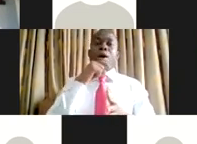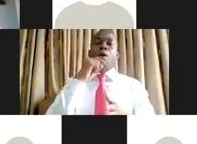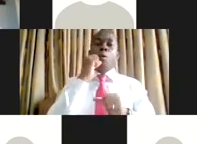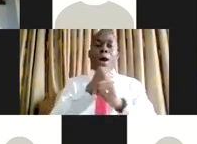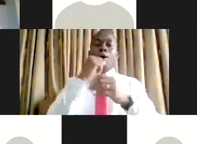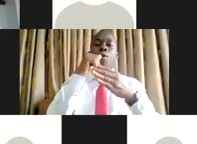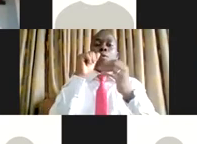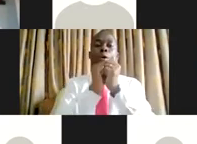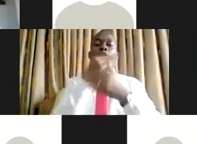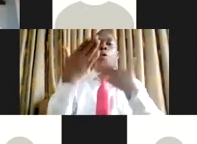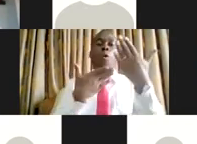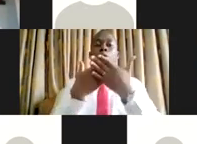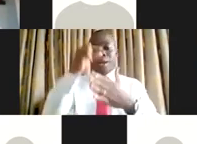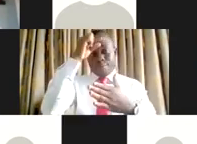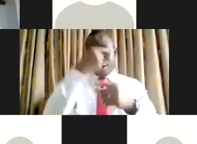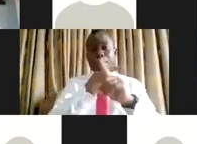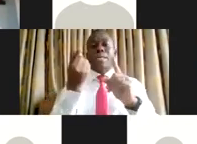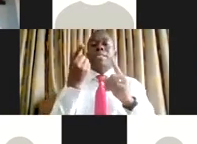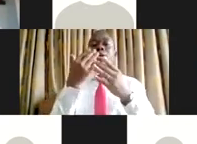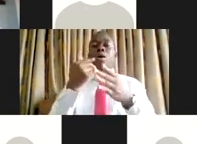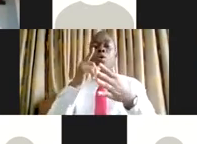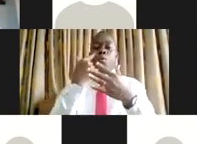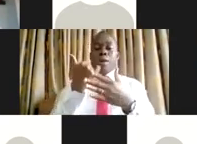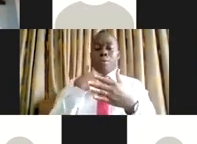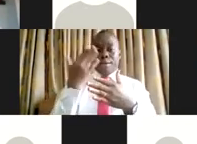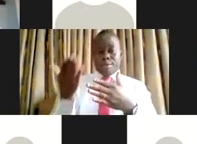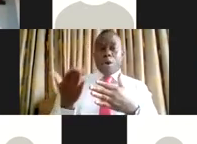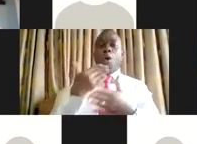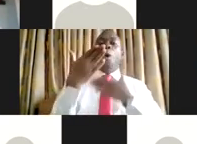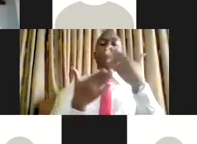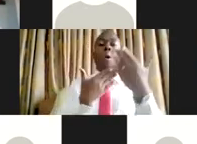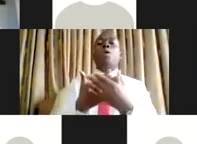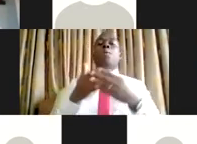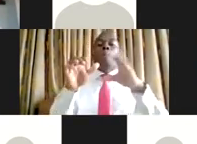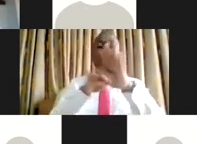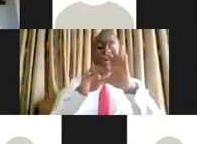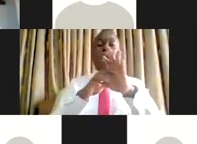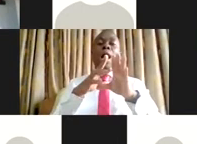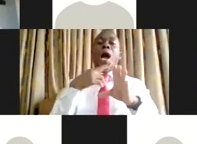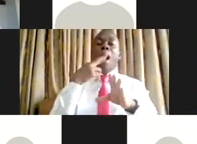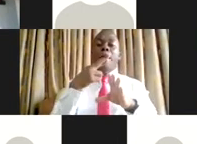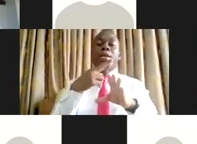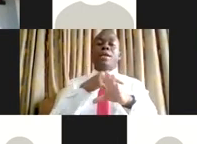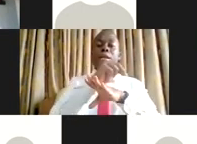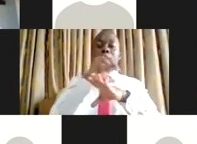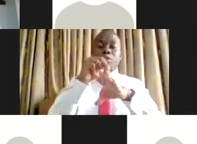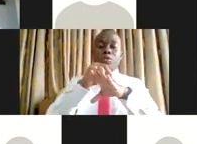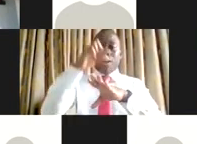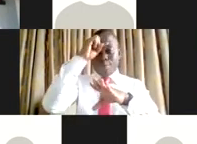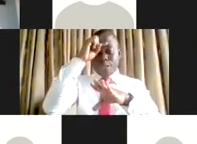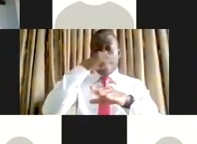all other members are national government, and only one member in a council of more than